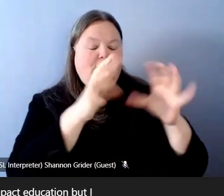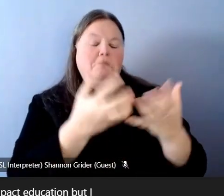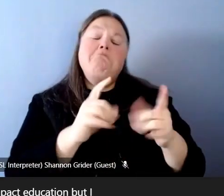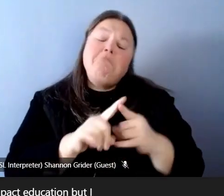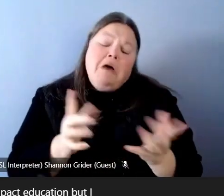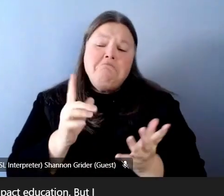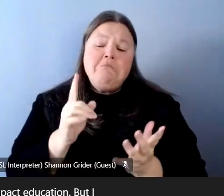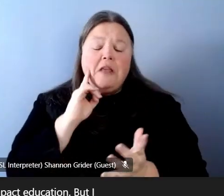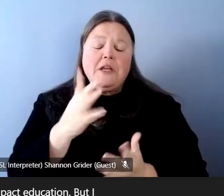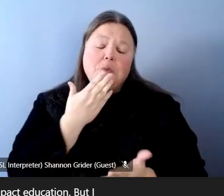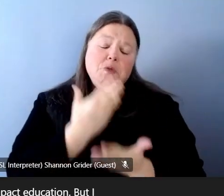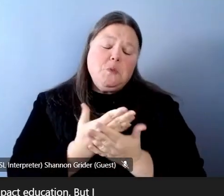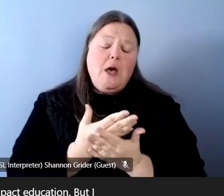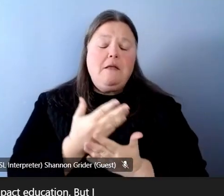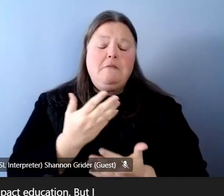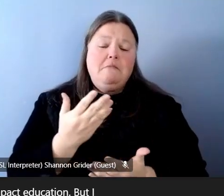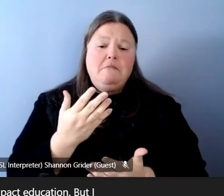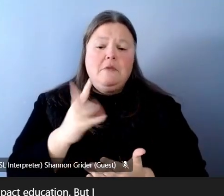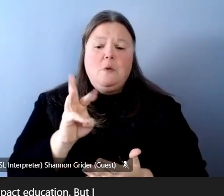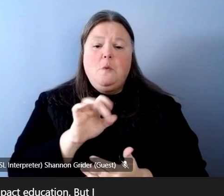well-rounded.